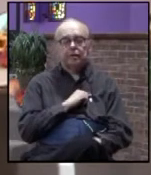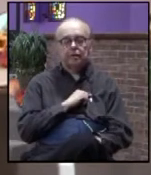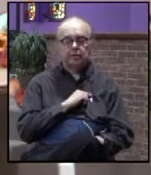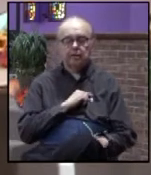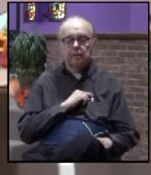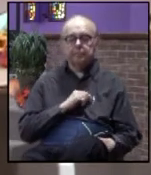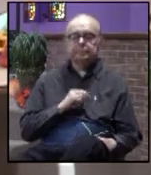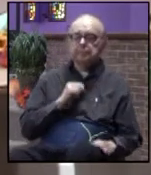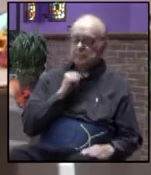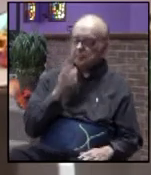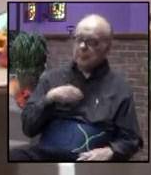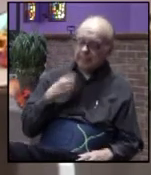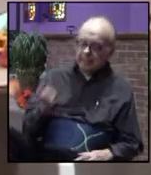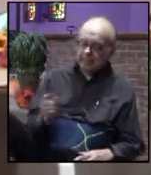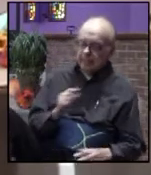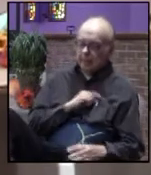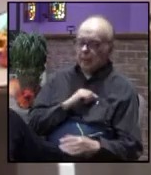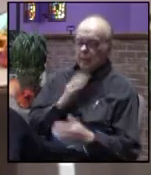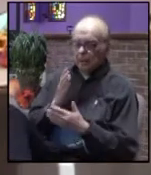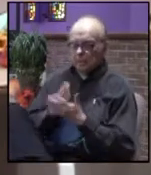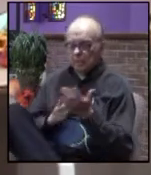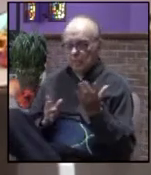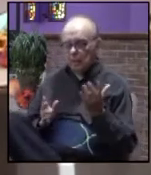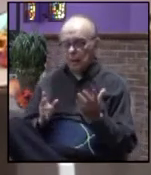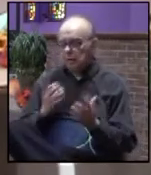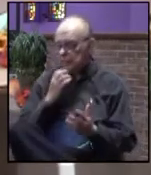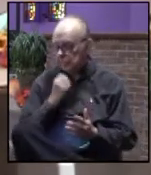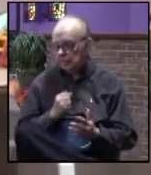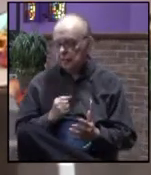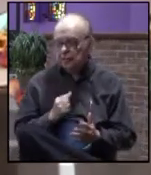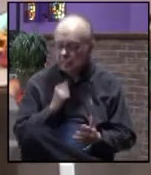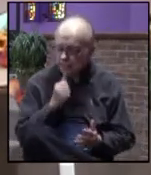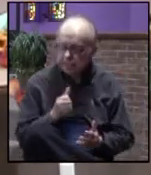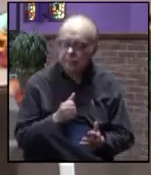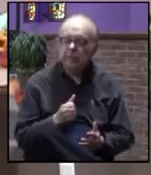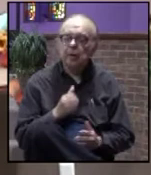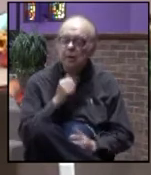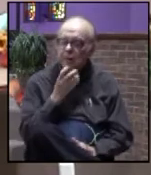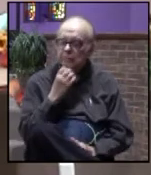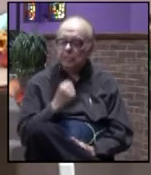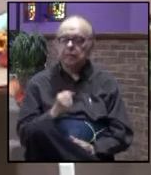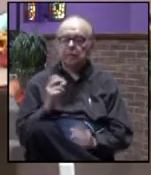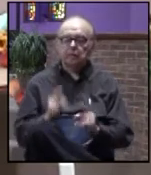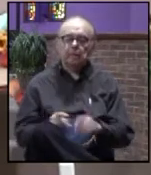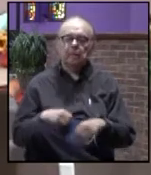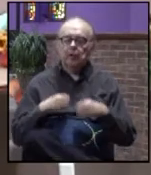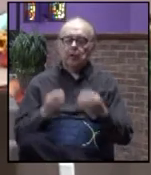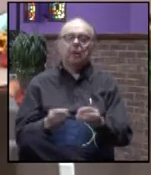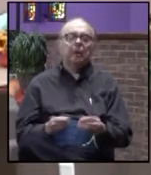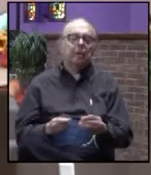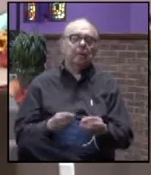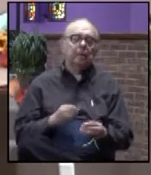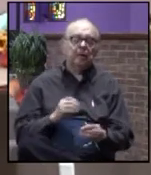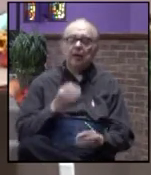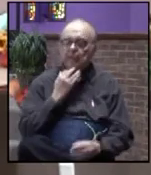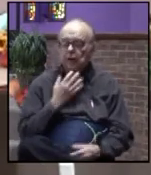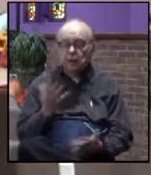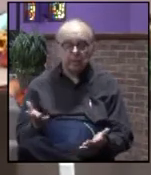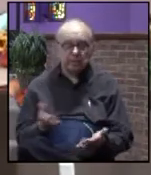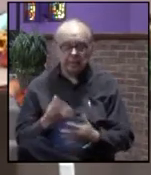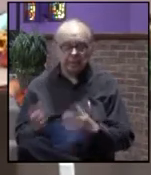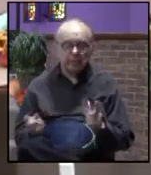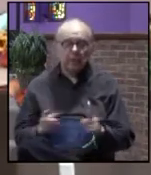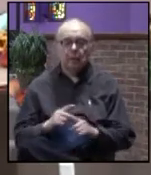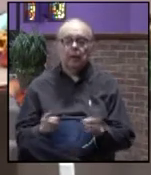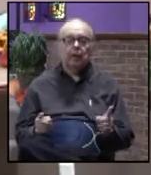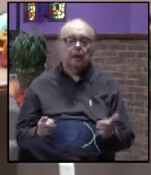I'm not extending grace to one part of just the Jews and not to the Gentiles. I'm not extending it to this color or that color, just